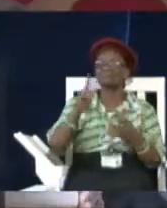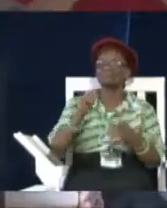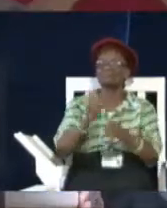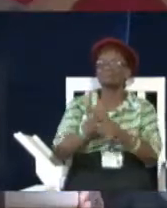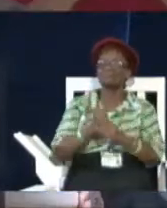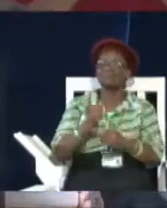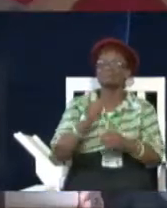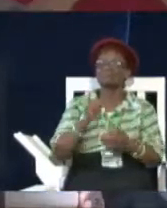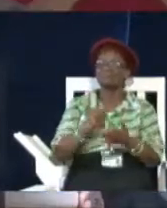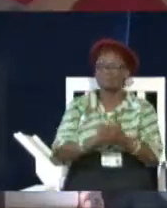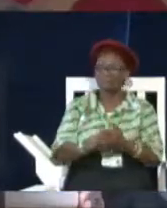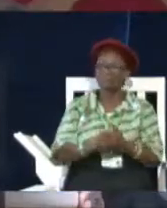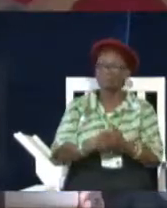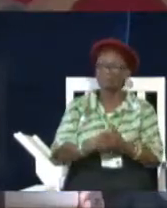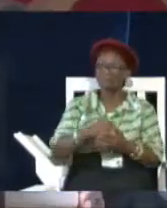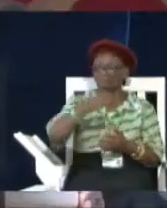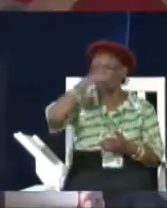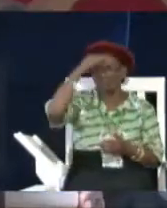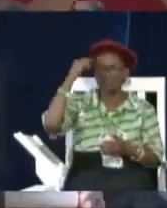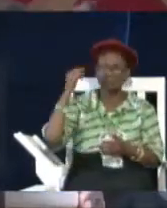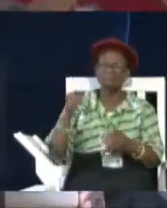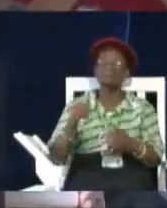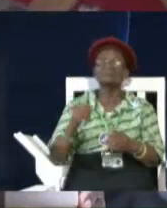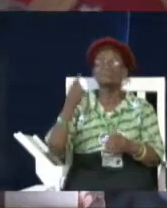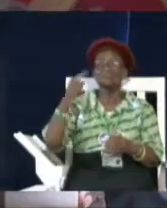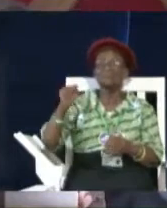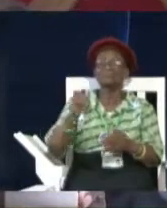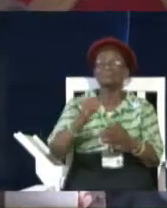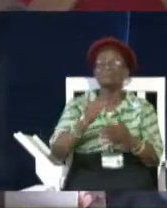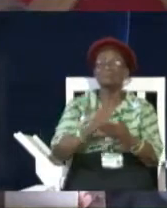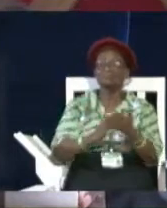Because for somebody, your day has come.